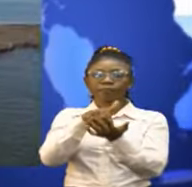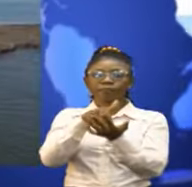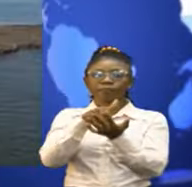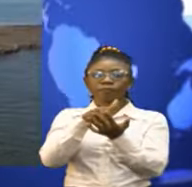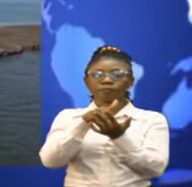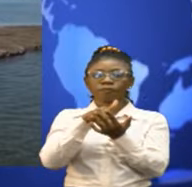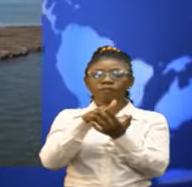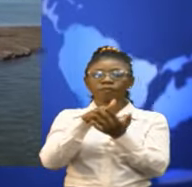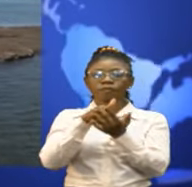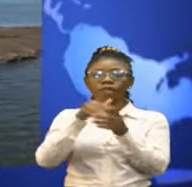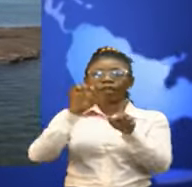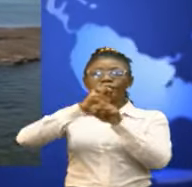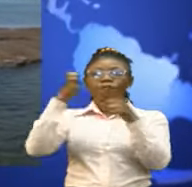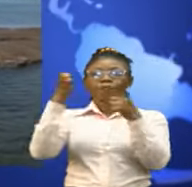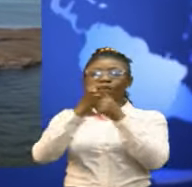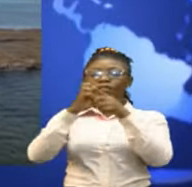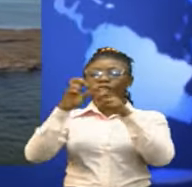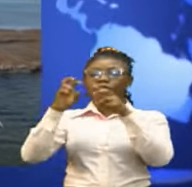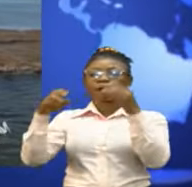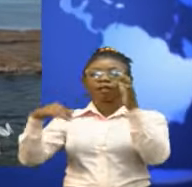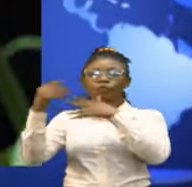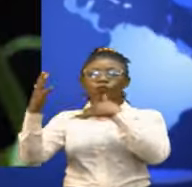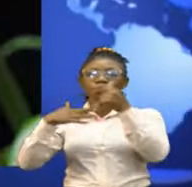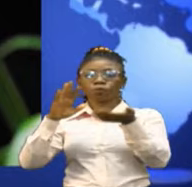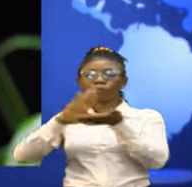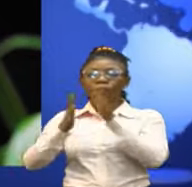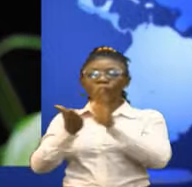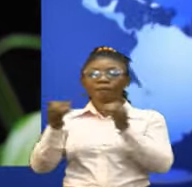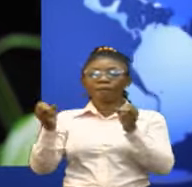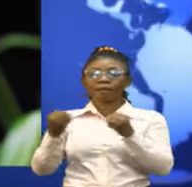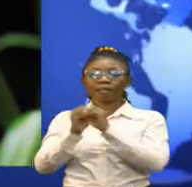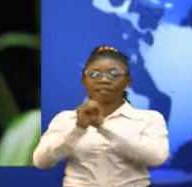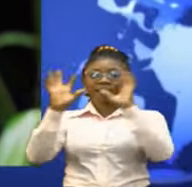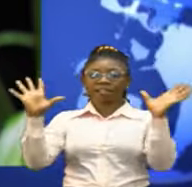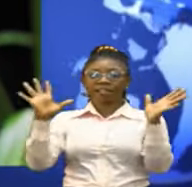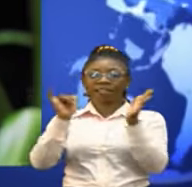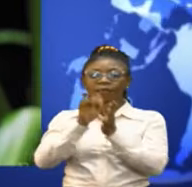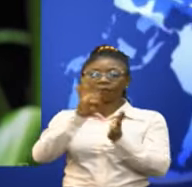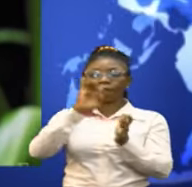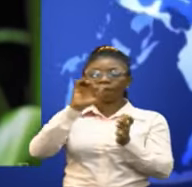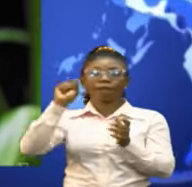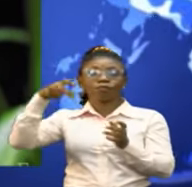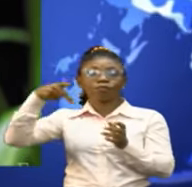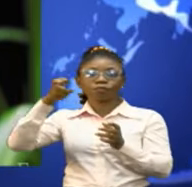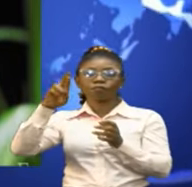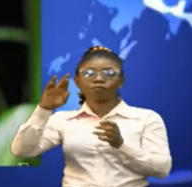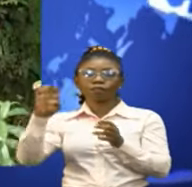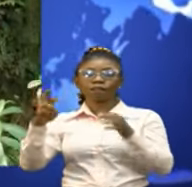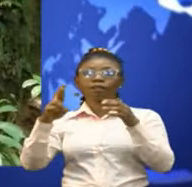As environmental issues become clearer, the world marks Day of Biosphere Reserves.